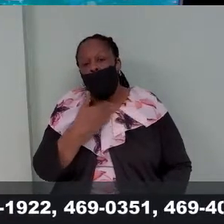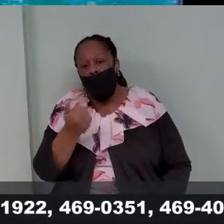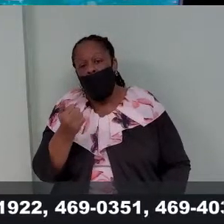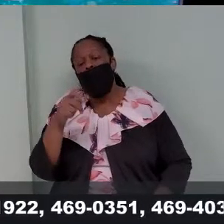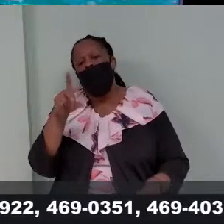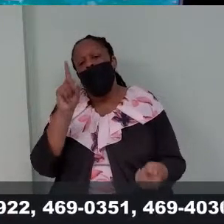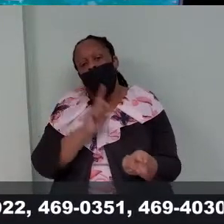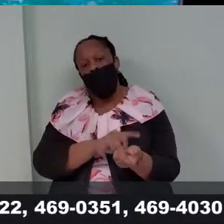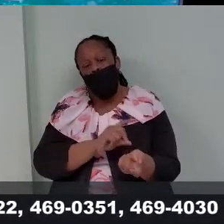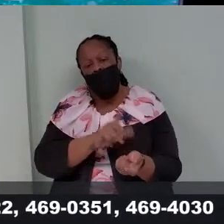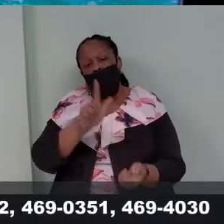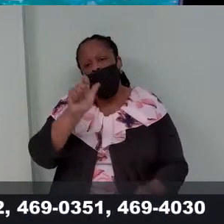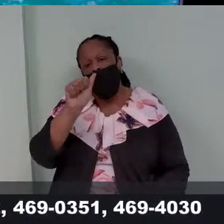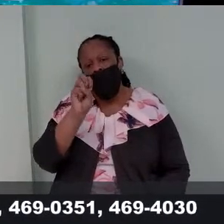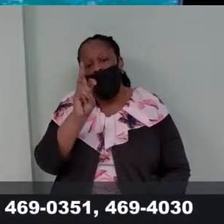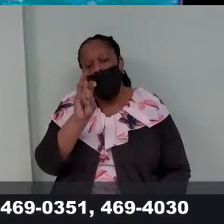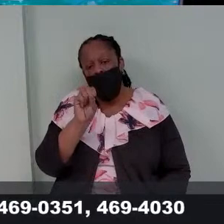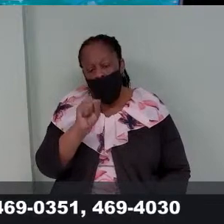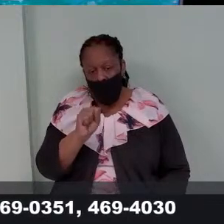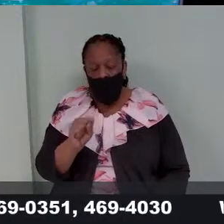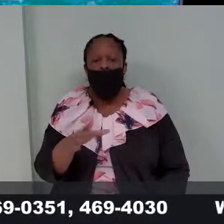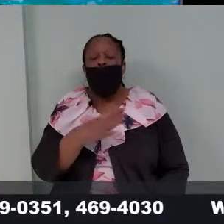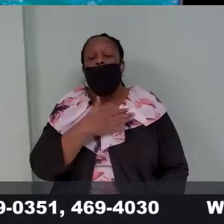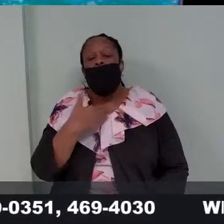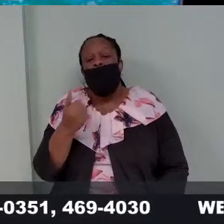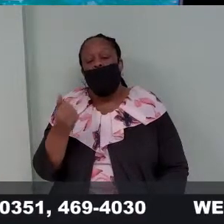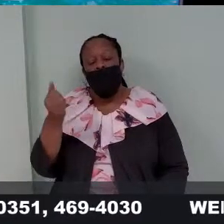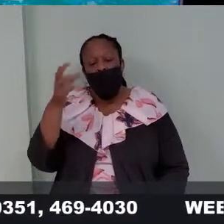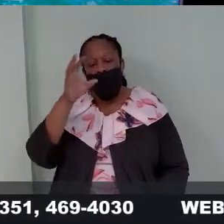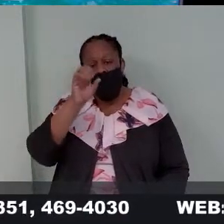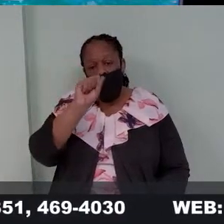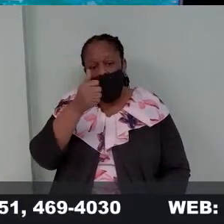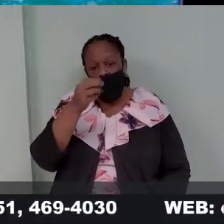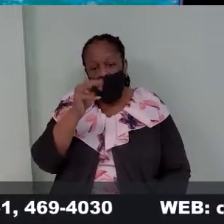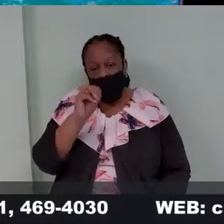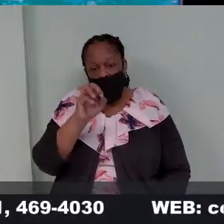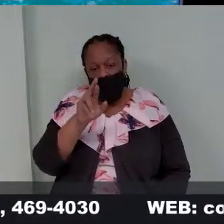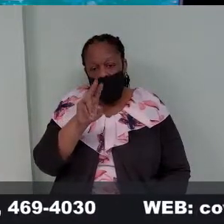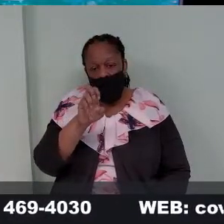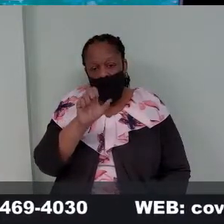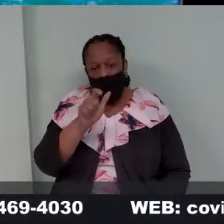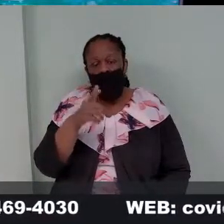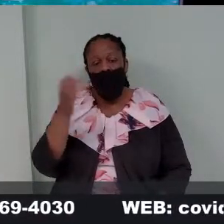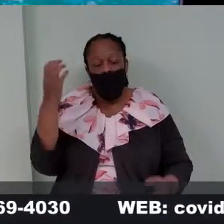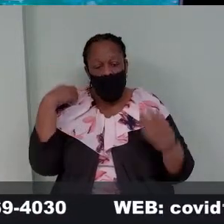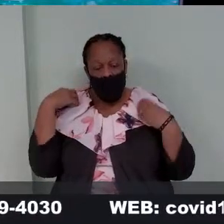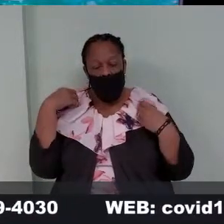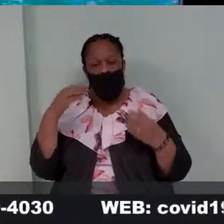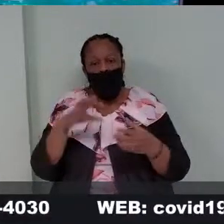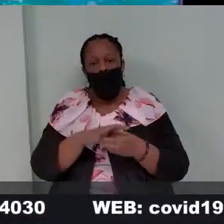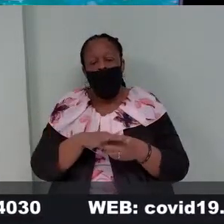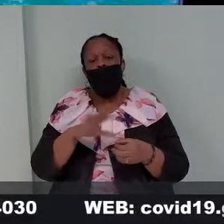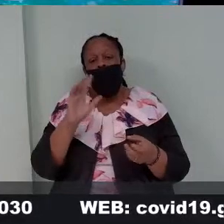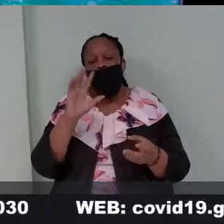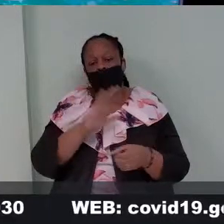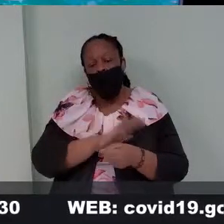and Mr. Samuel, who is the chair of the COVID-19 National Task Force.